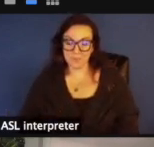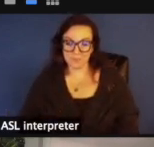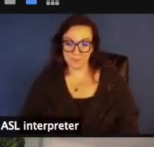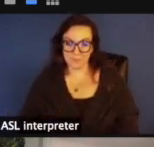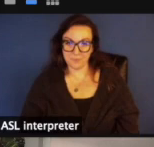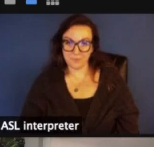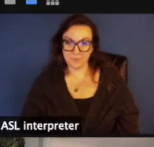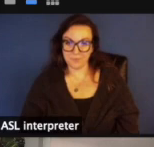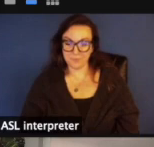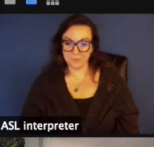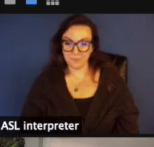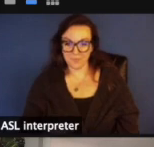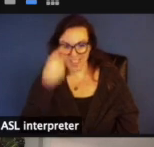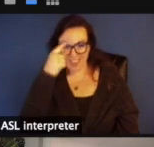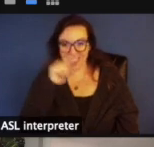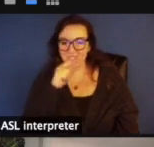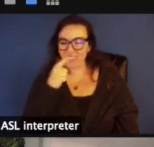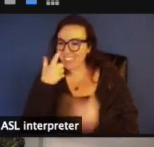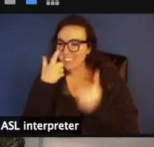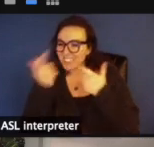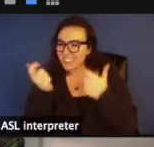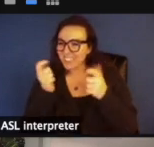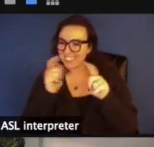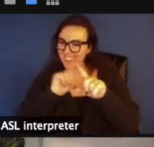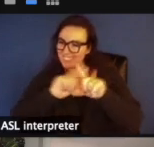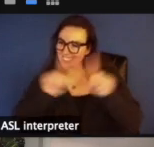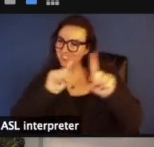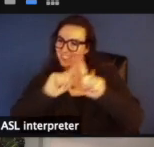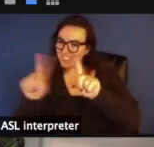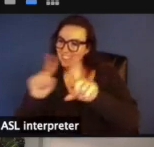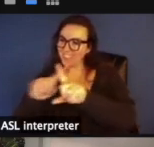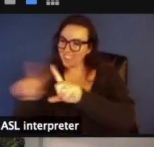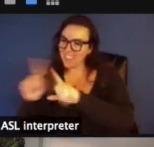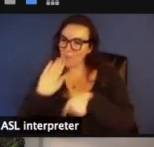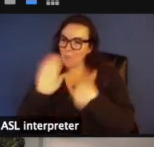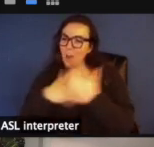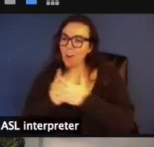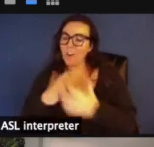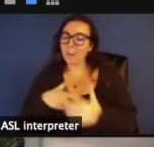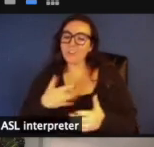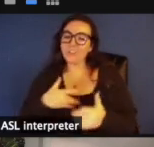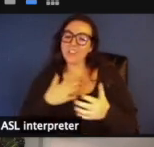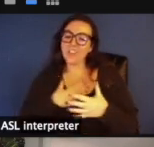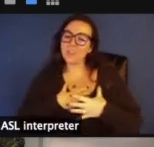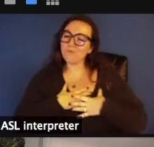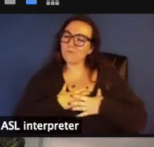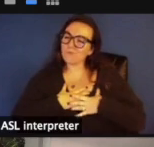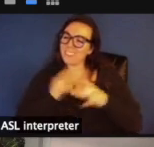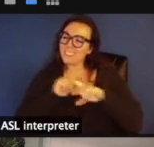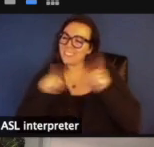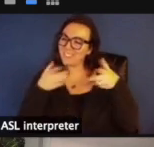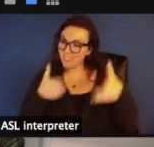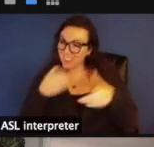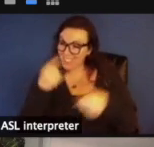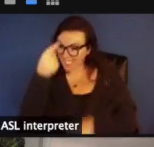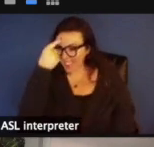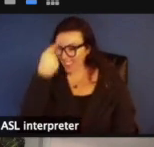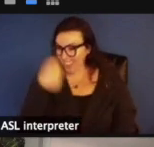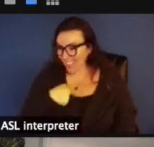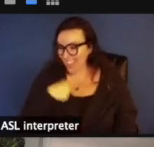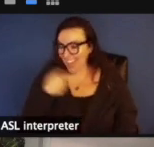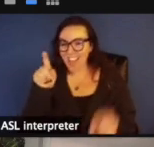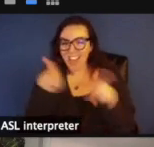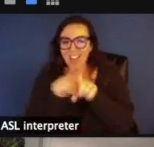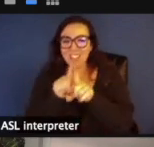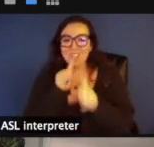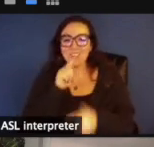So I think that's very interesting. So they're very different pieces that he did, but they all make you feel different things, I think. And I also like this last one because he